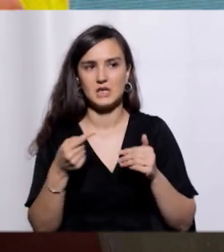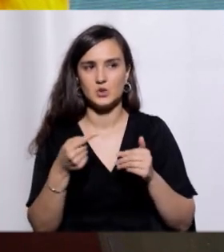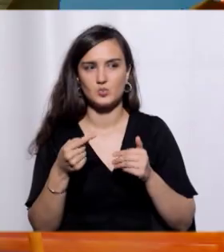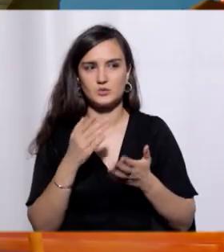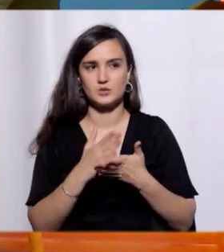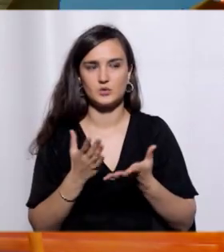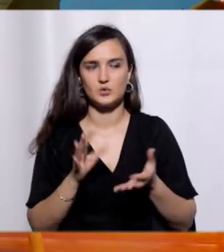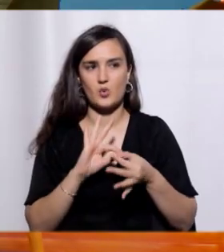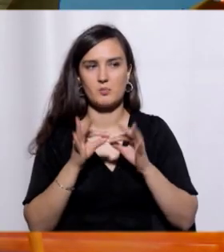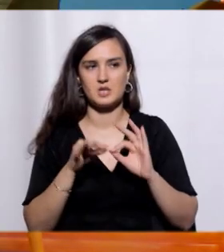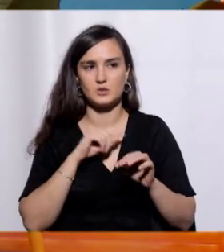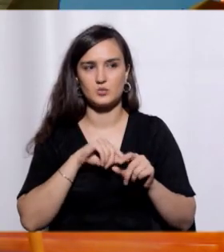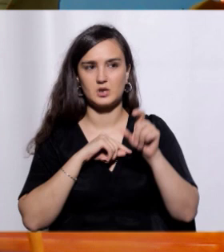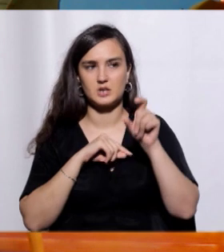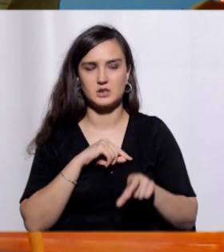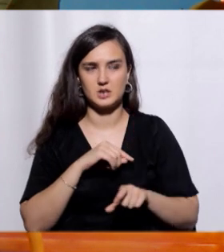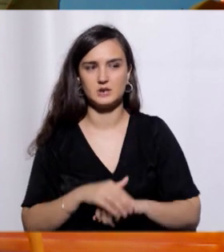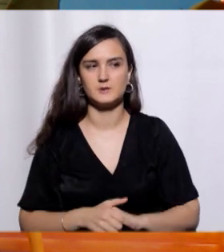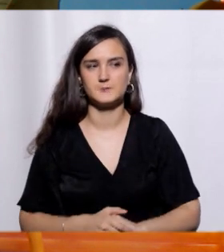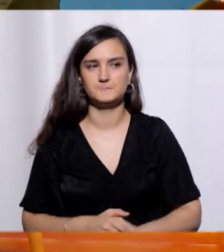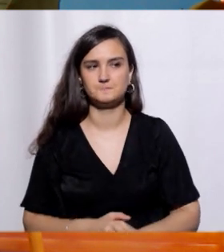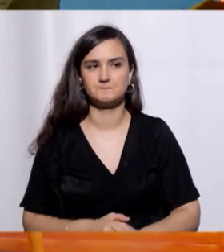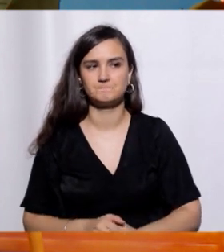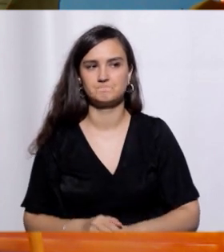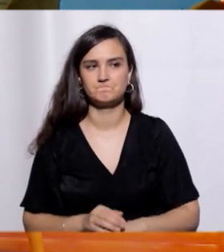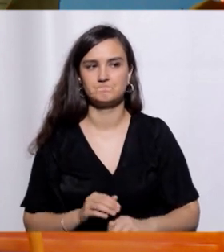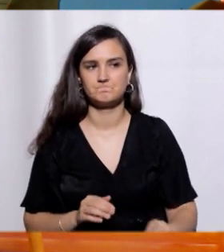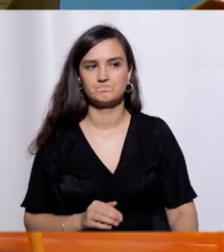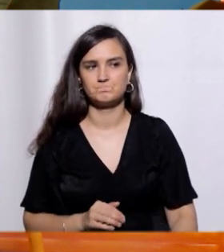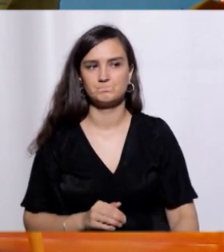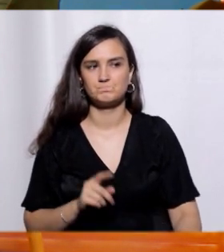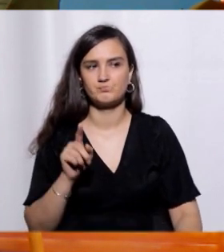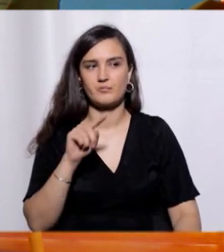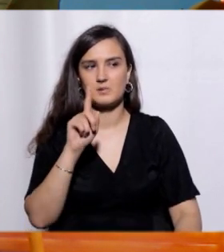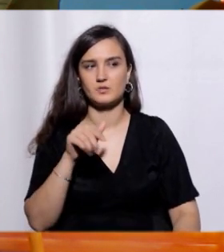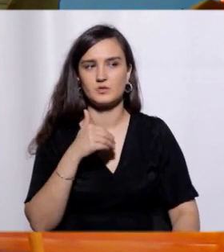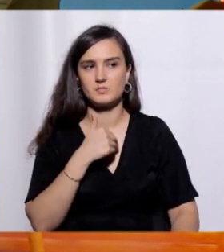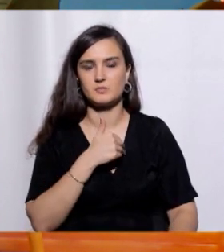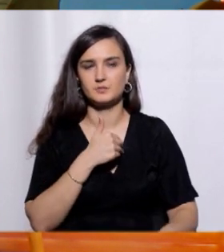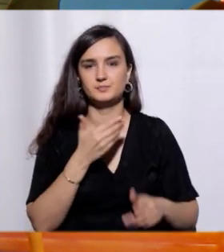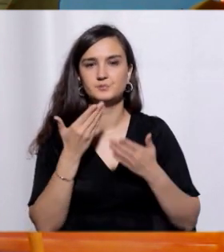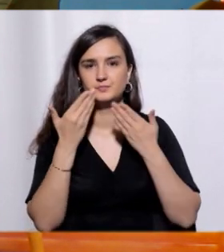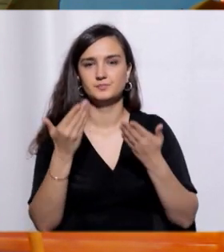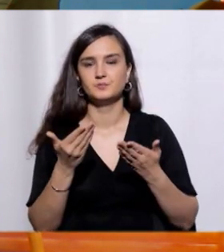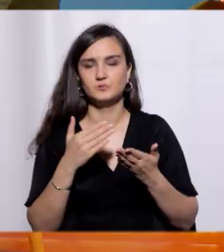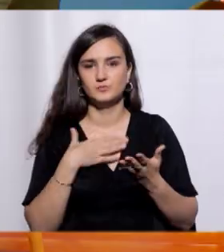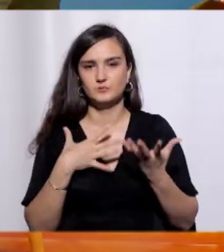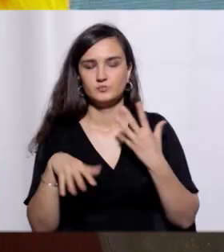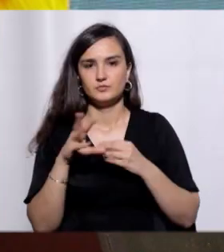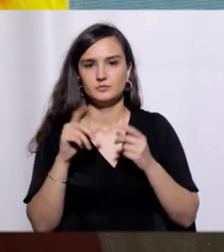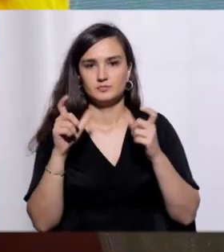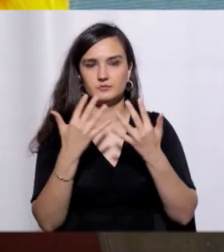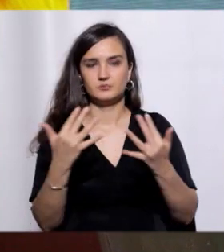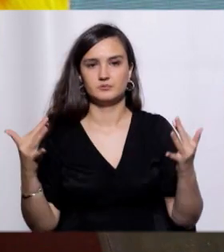so complex characters. Yes. On that question, I would like to ask this question to our